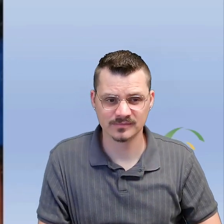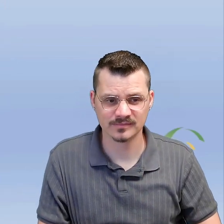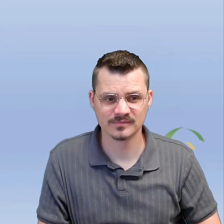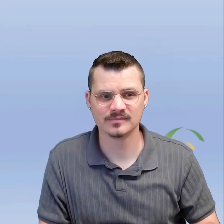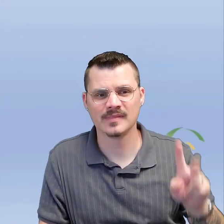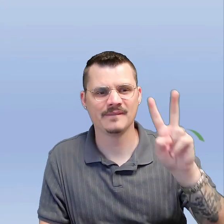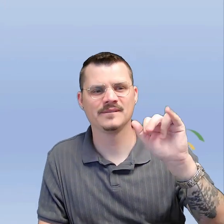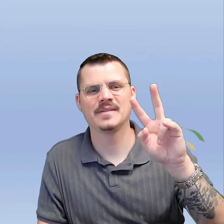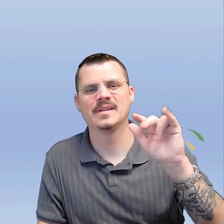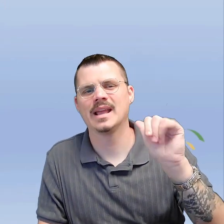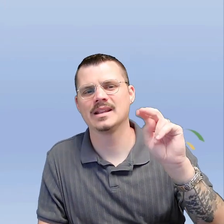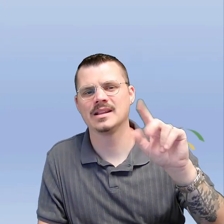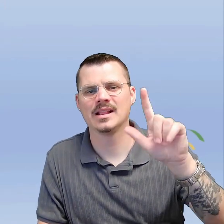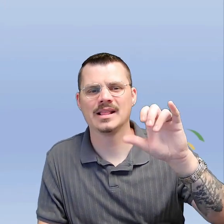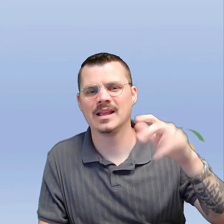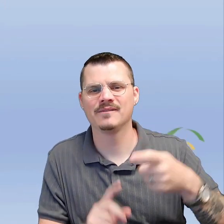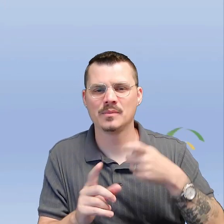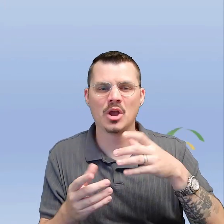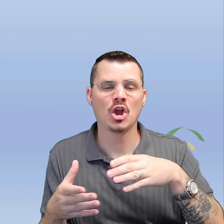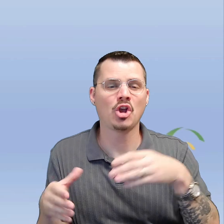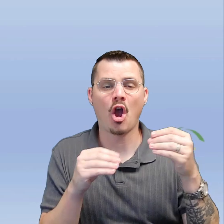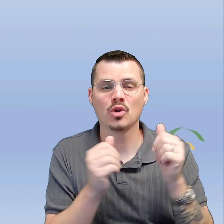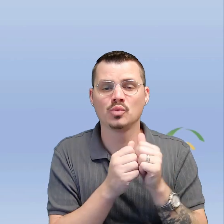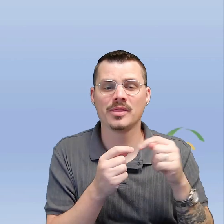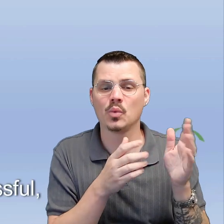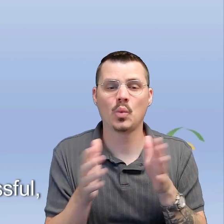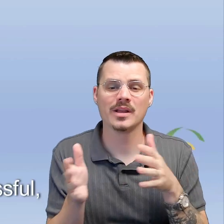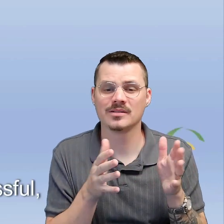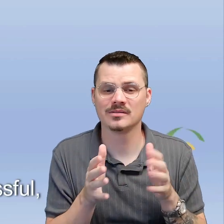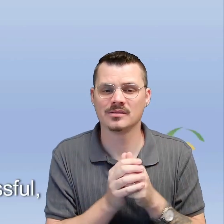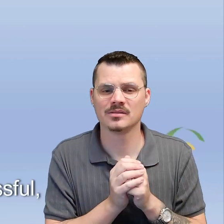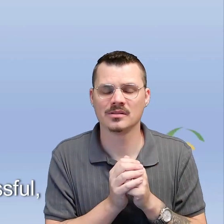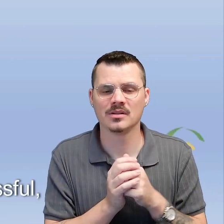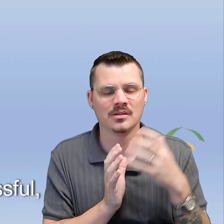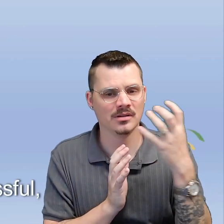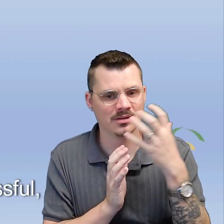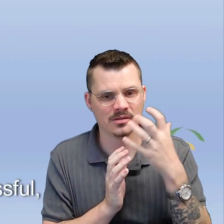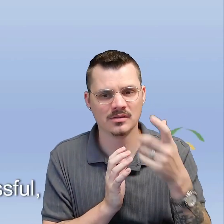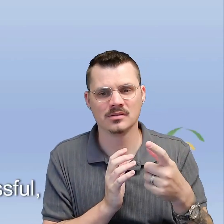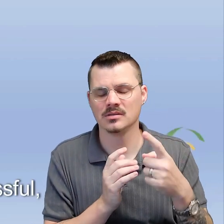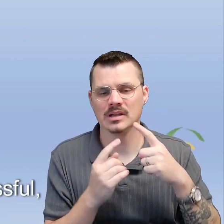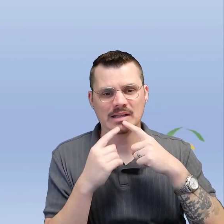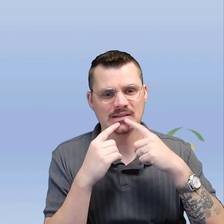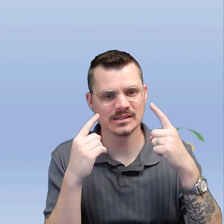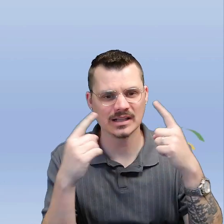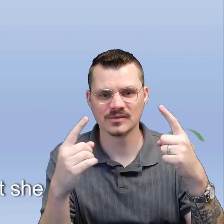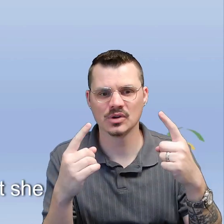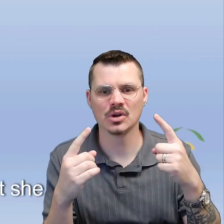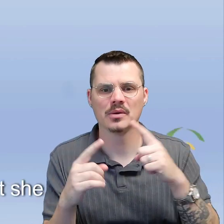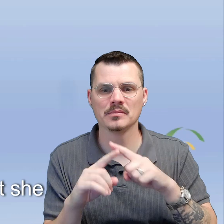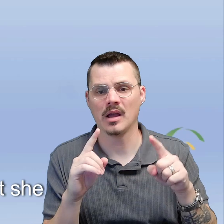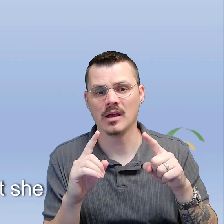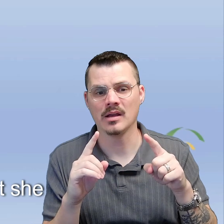Right? Vivian Lee, Gone with the Wind. Just a remarkably successful,